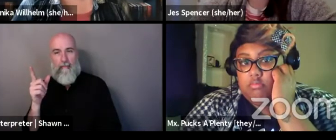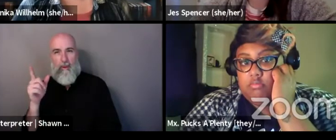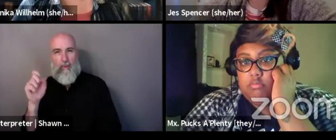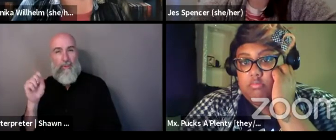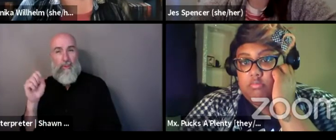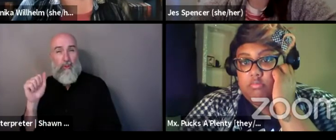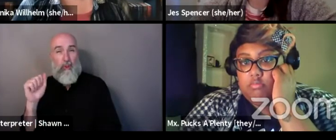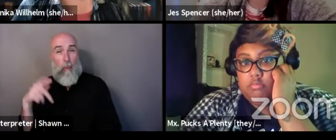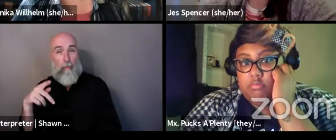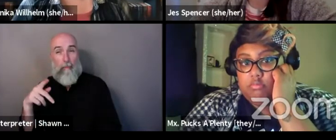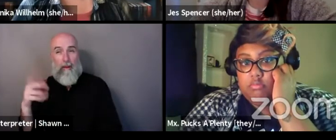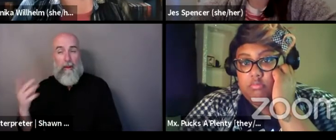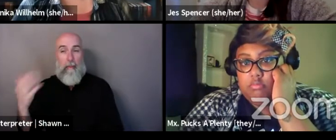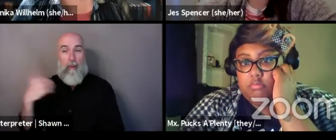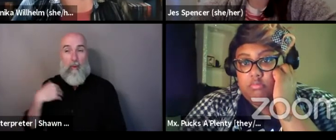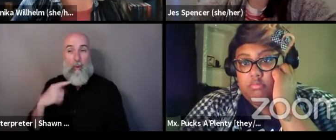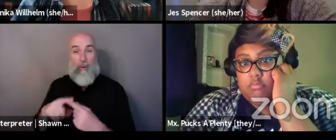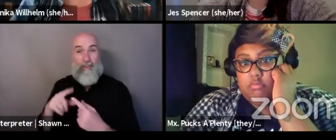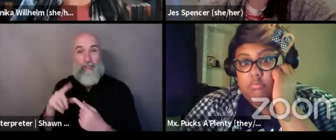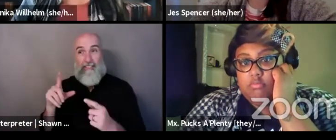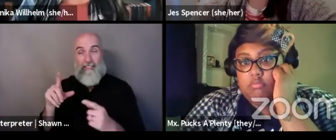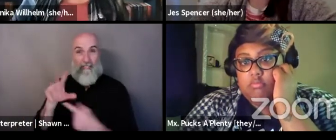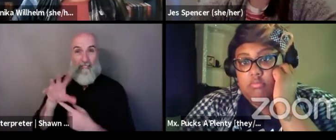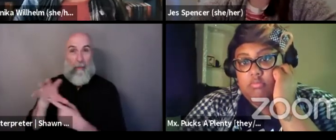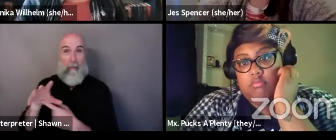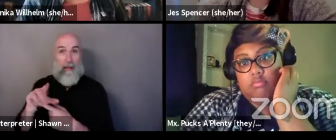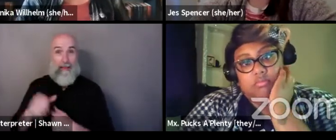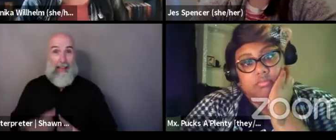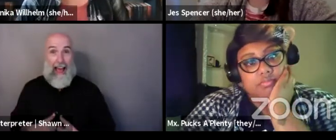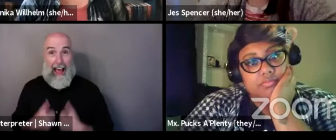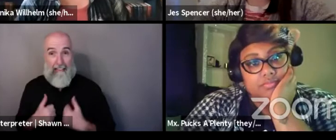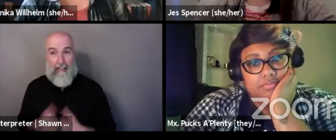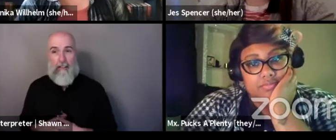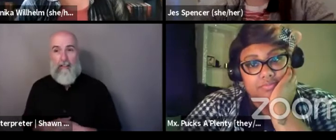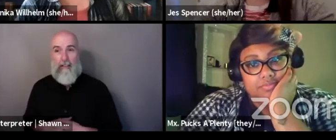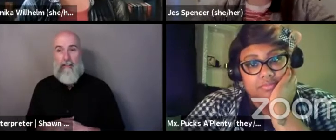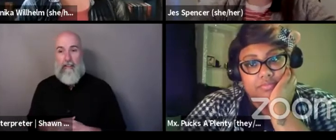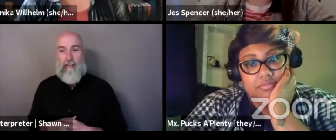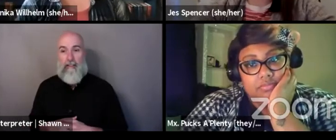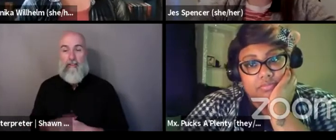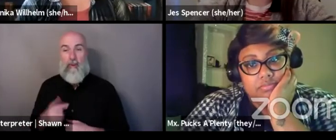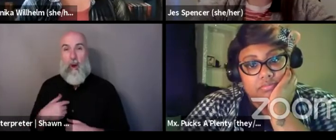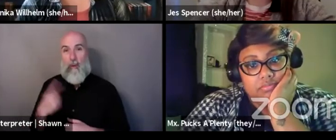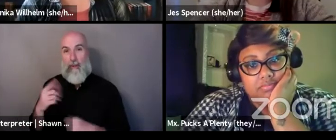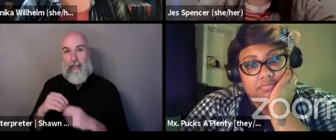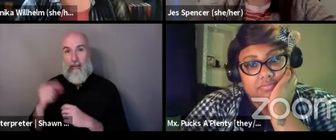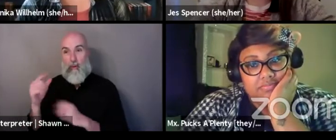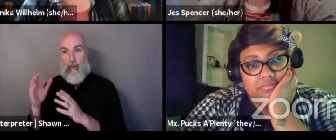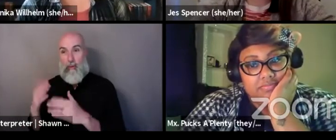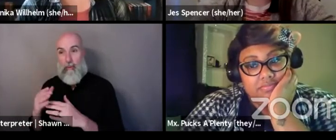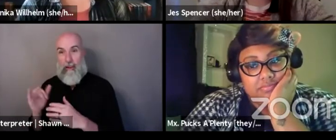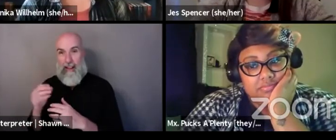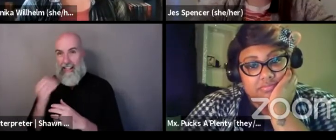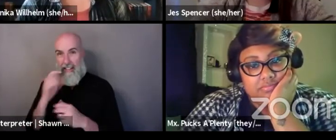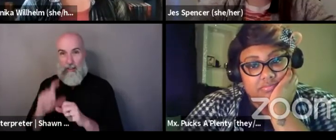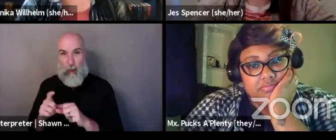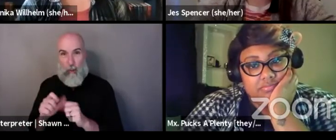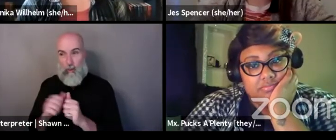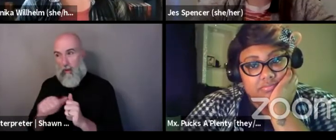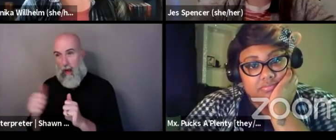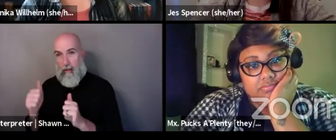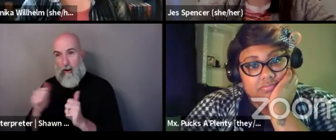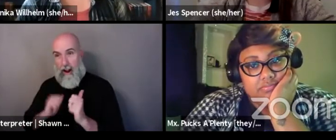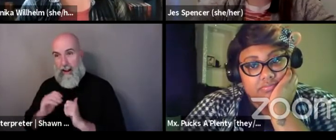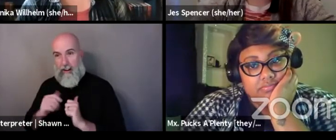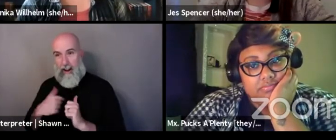soaps back in the day when they used to film them live. So I was always in the green room, like eating donuts with the other actors. And I